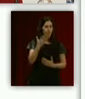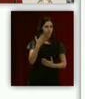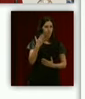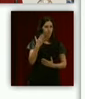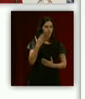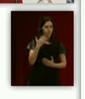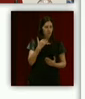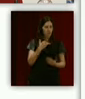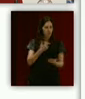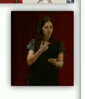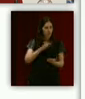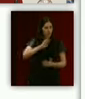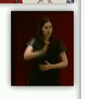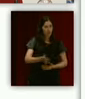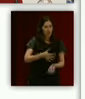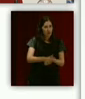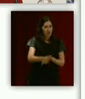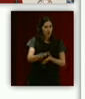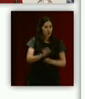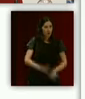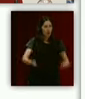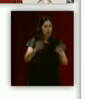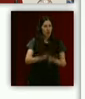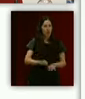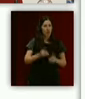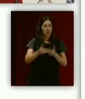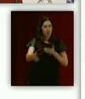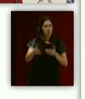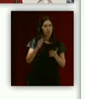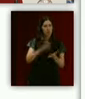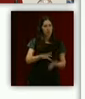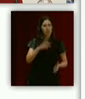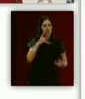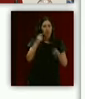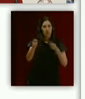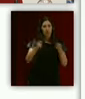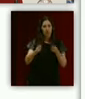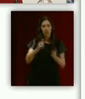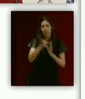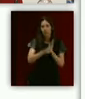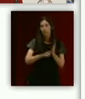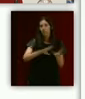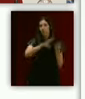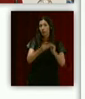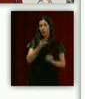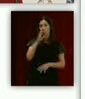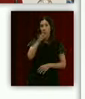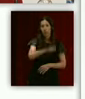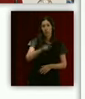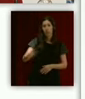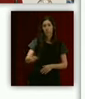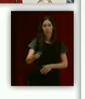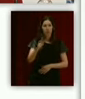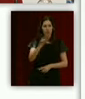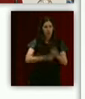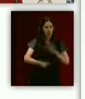average. And it is very important to mention that the type of impairment or the level of their impairment